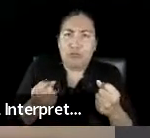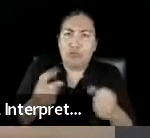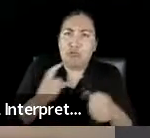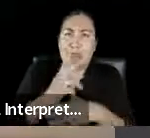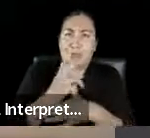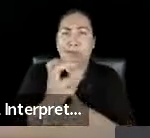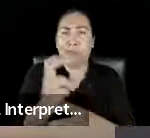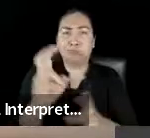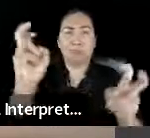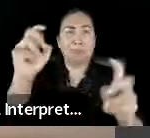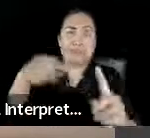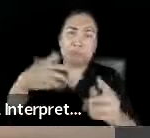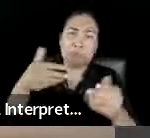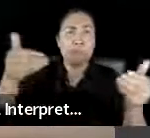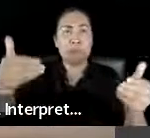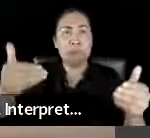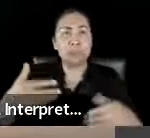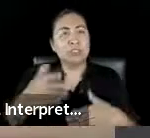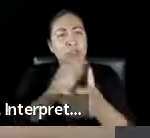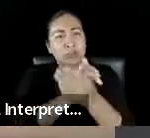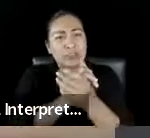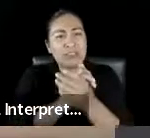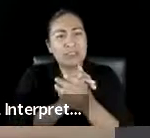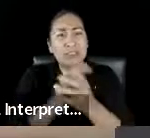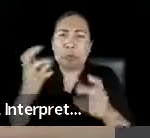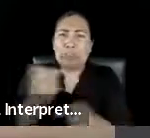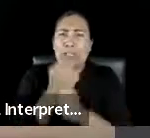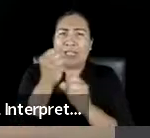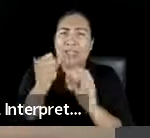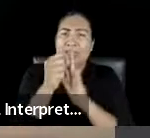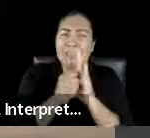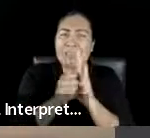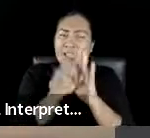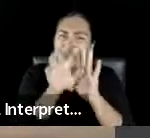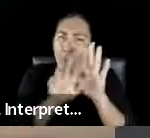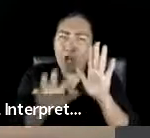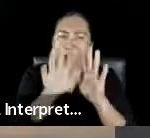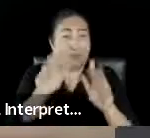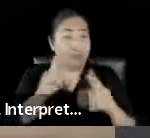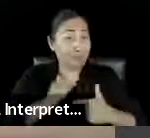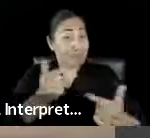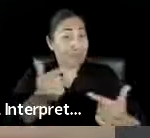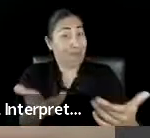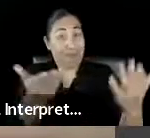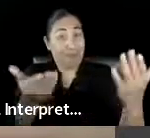So, congratulations on winning statewide, my friend. I'm going to go ahead and turn the stage over to you.